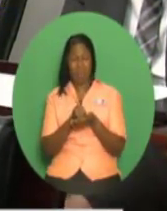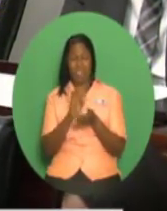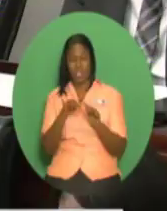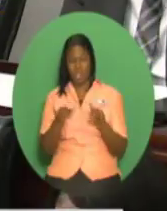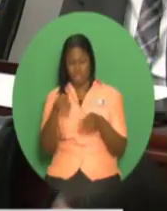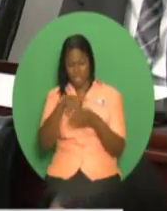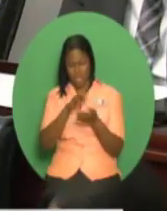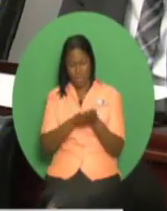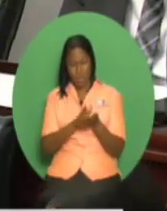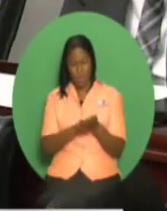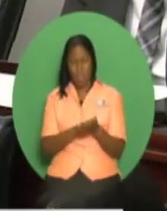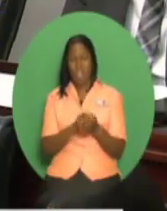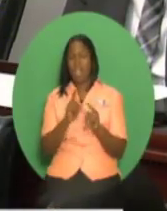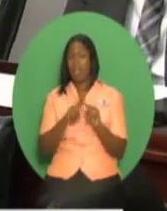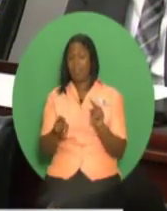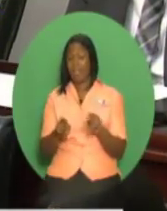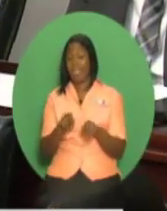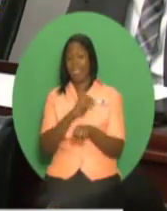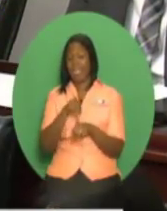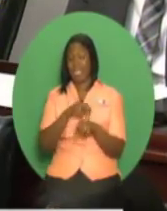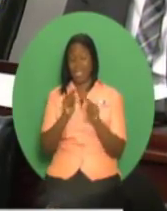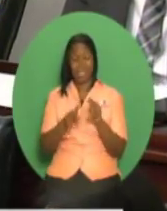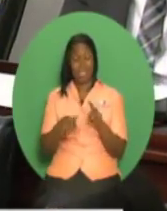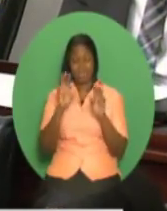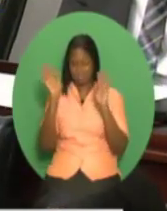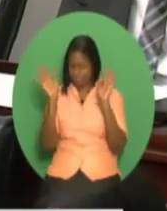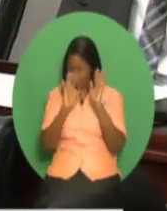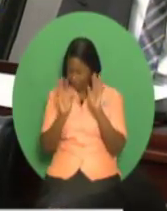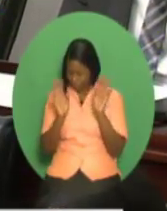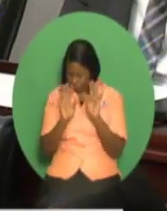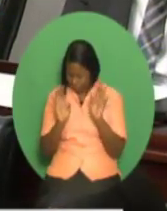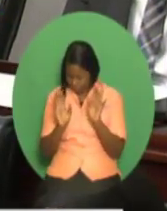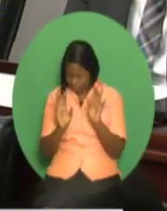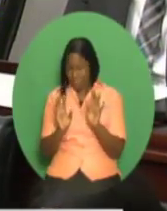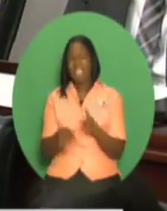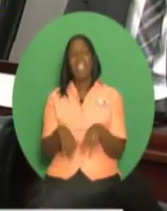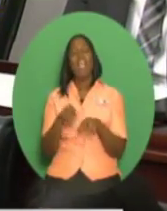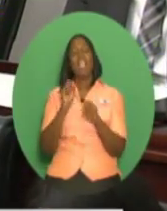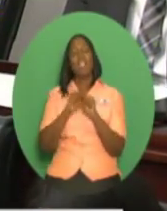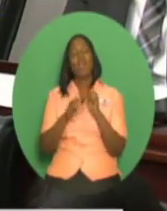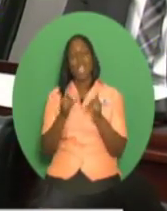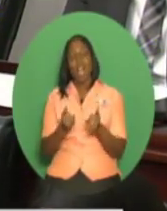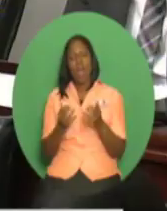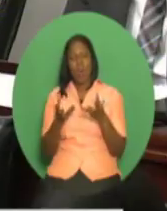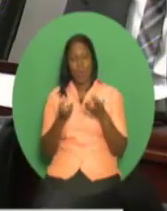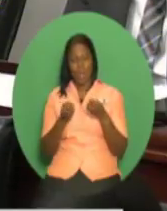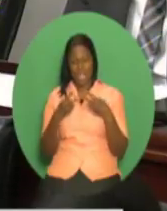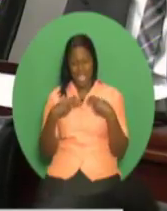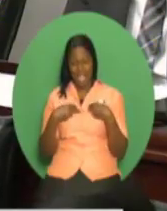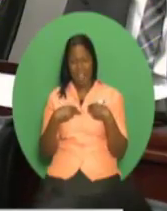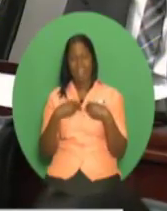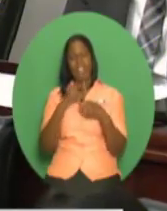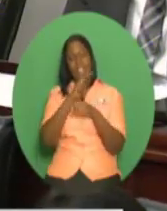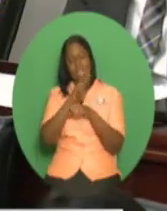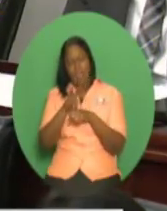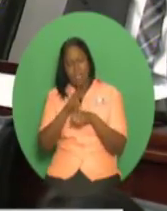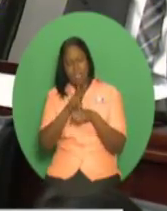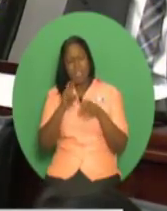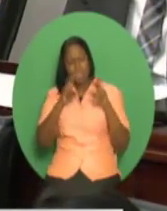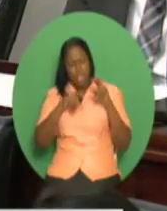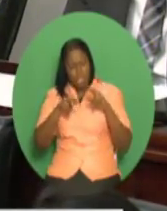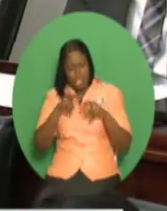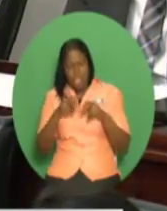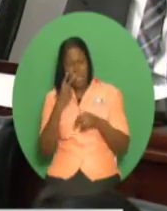supervision, it is hoped, will replace the national test so that our students will continue to have